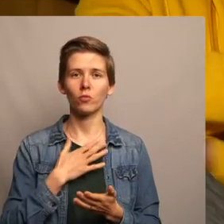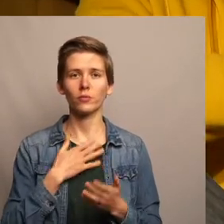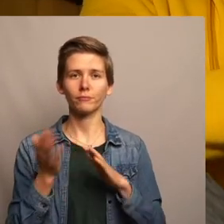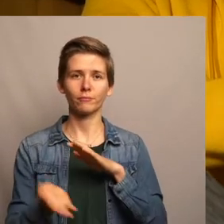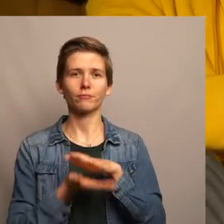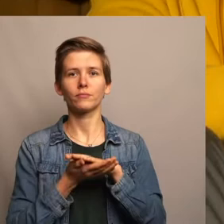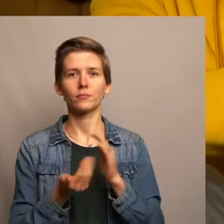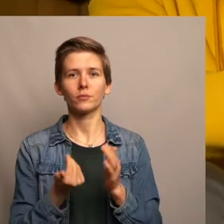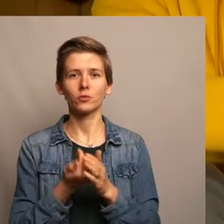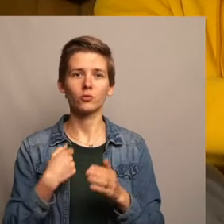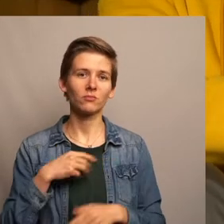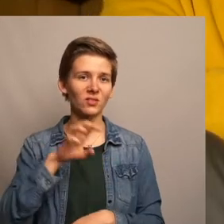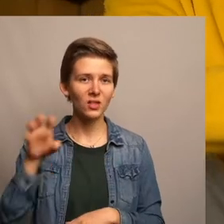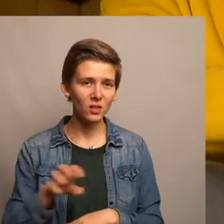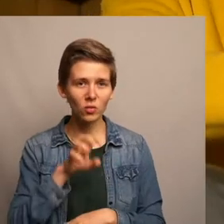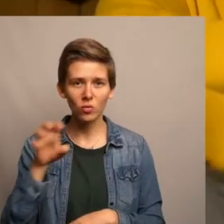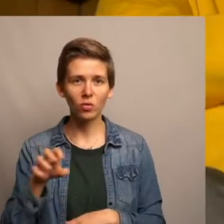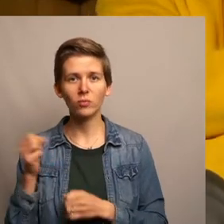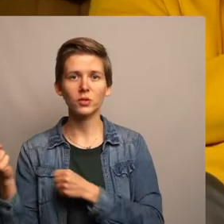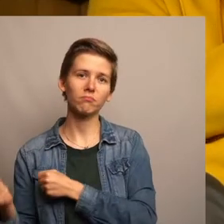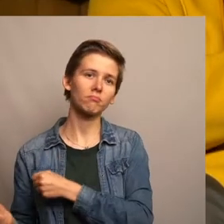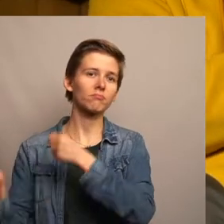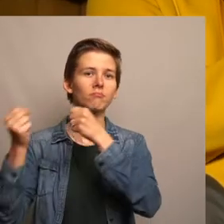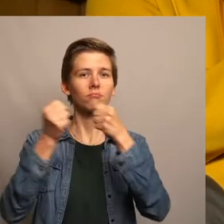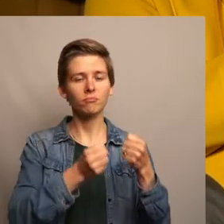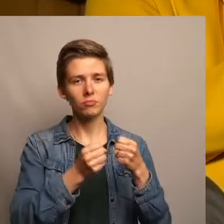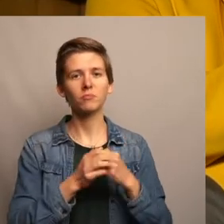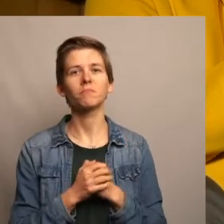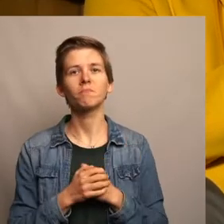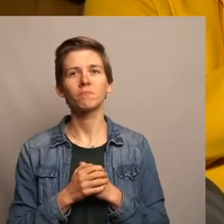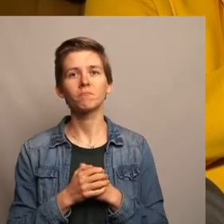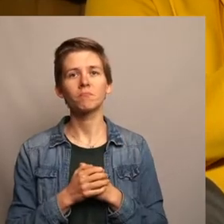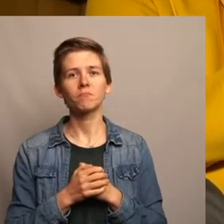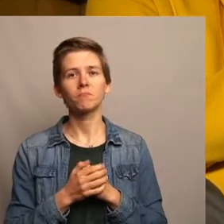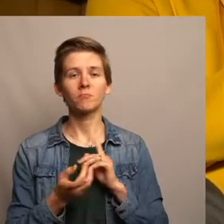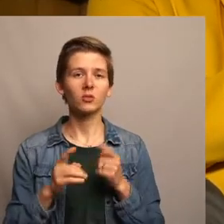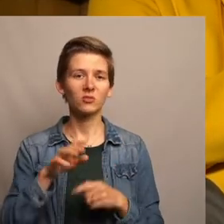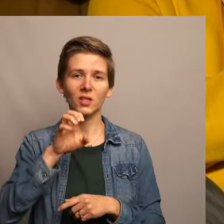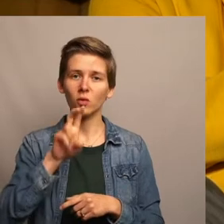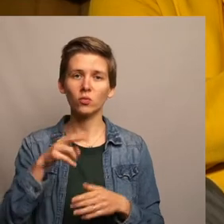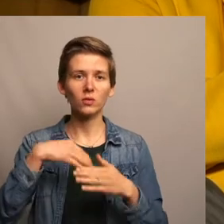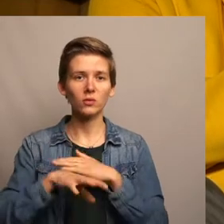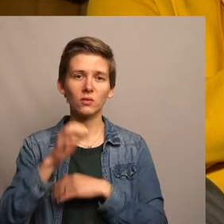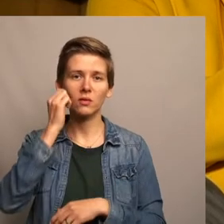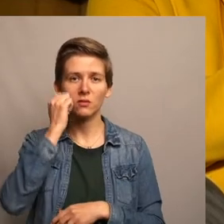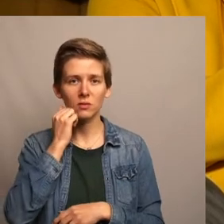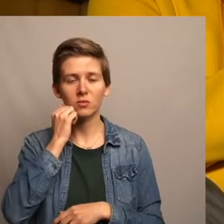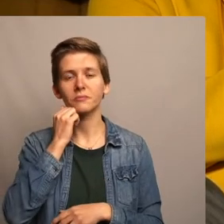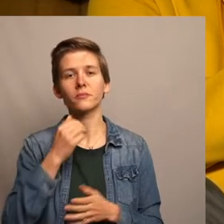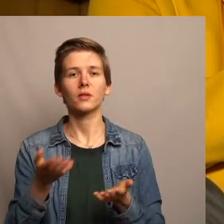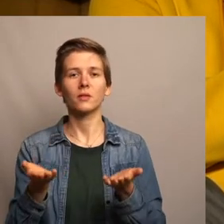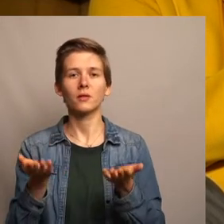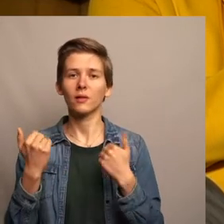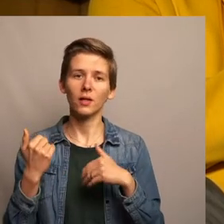like, a European country, and, like, if you live from in the European Union, it's very easy to, like, for example, get, like, a